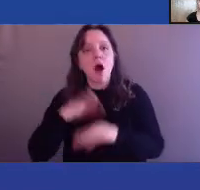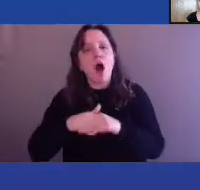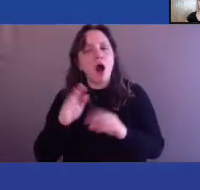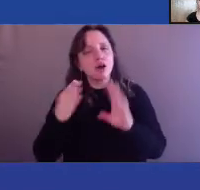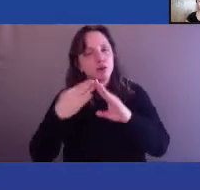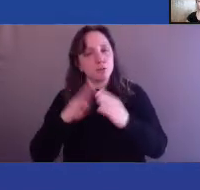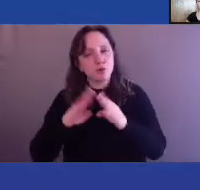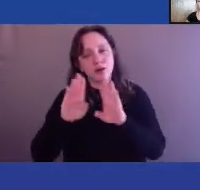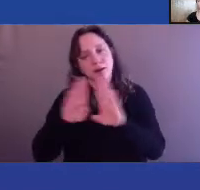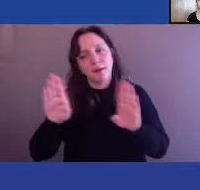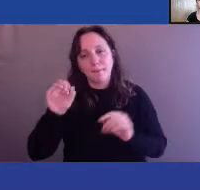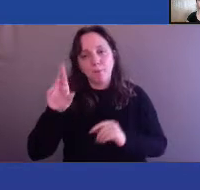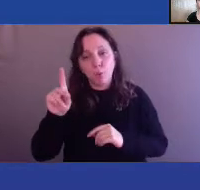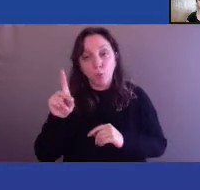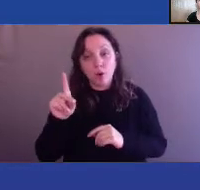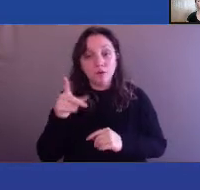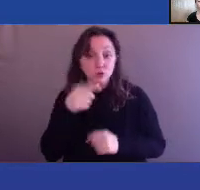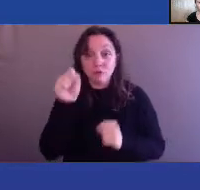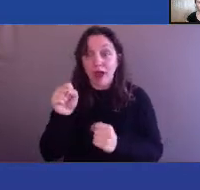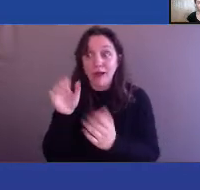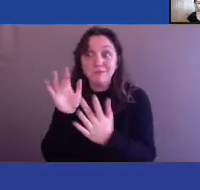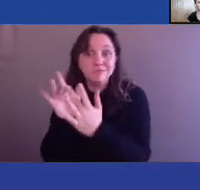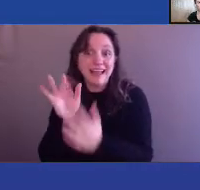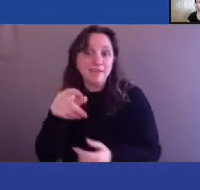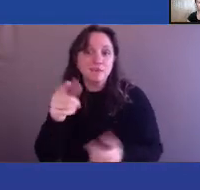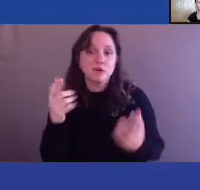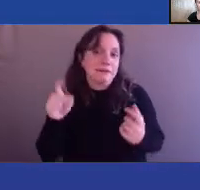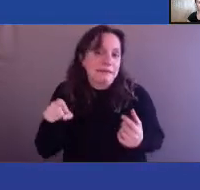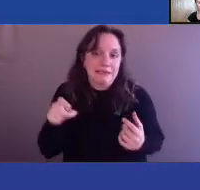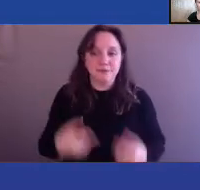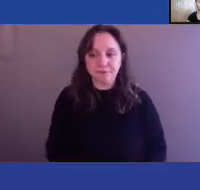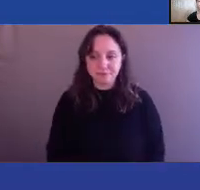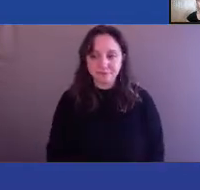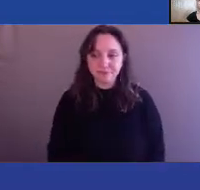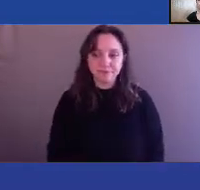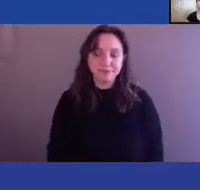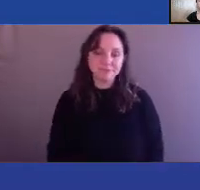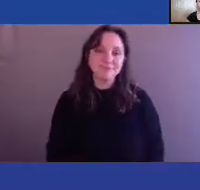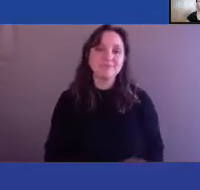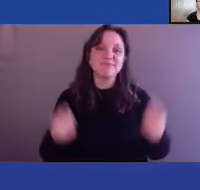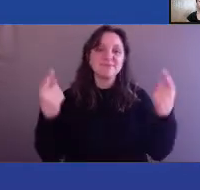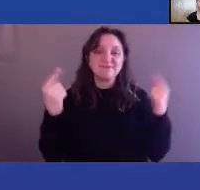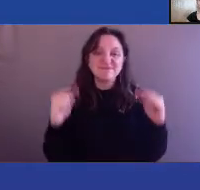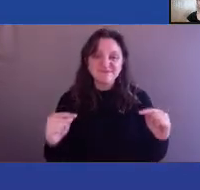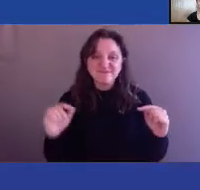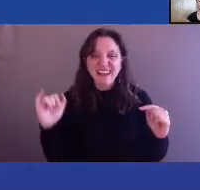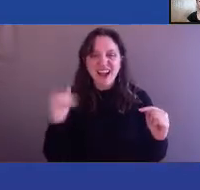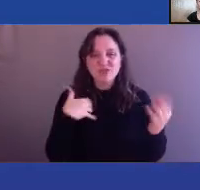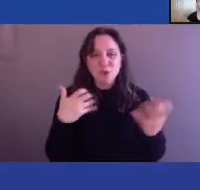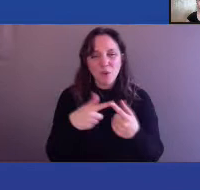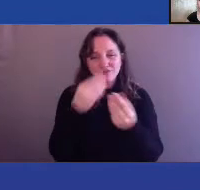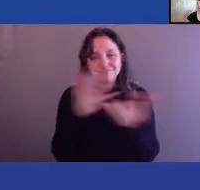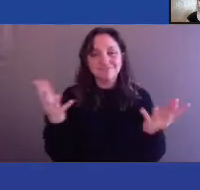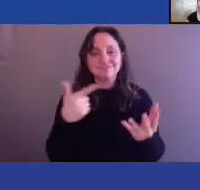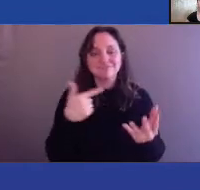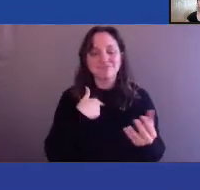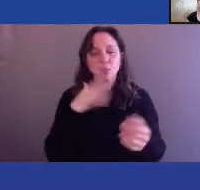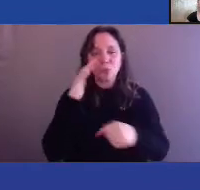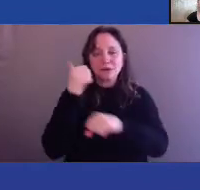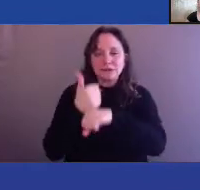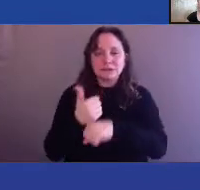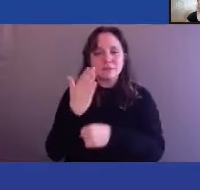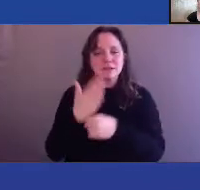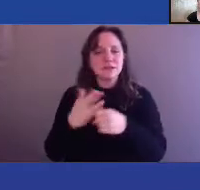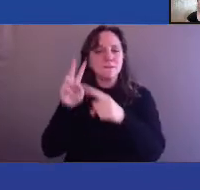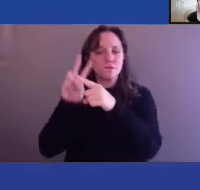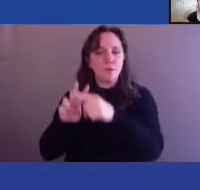using some broad terminology in specific ways. So I'd like to establish a shared vocabulary for the